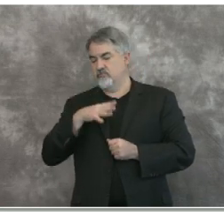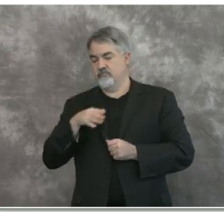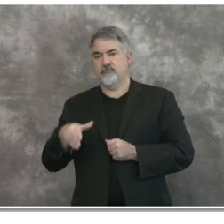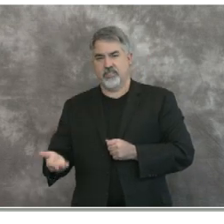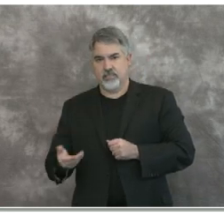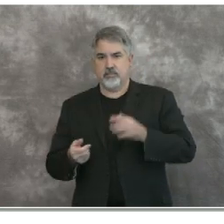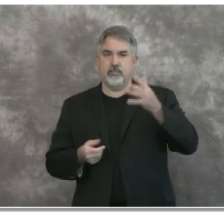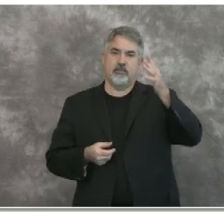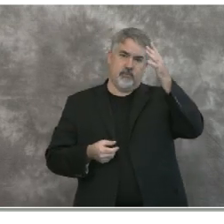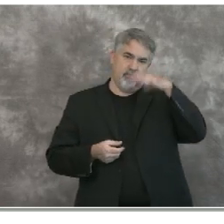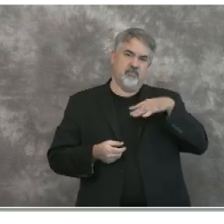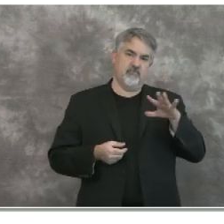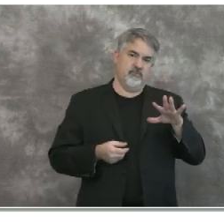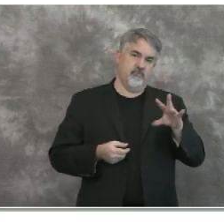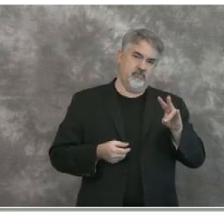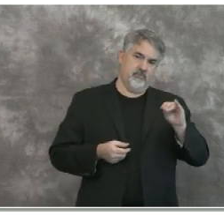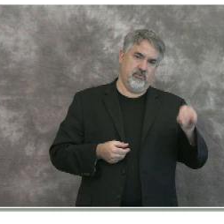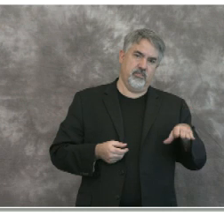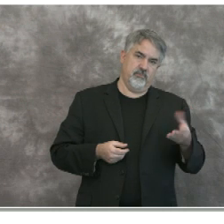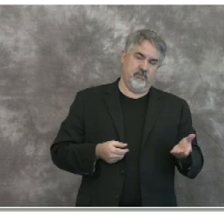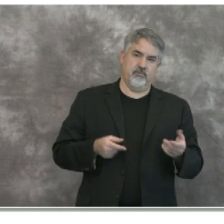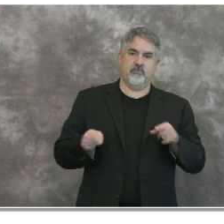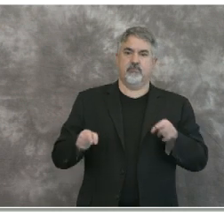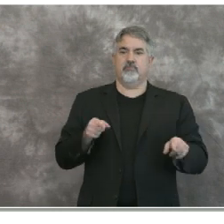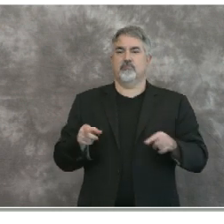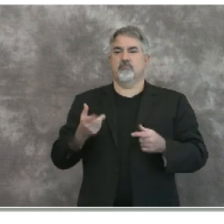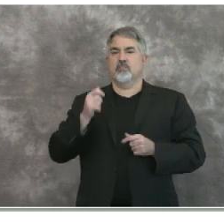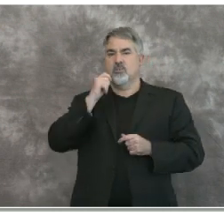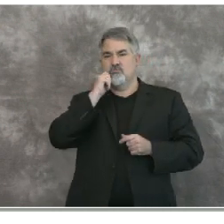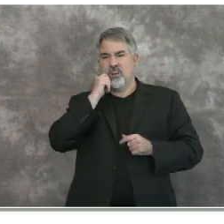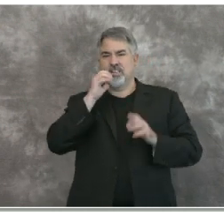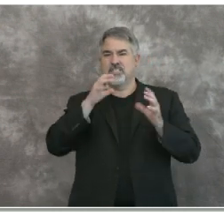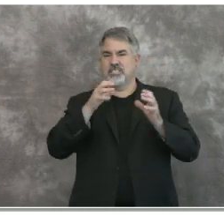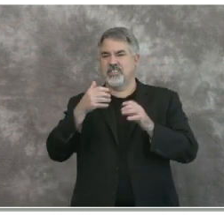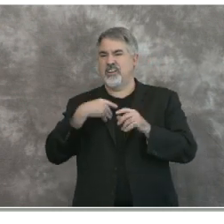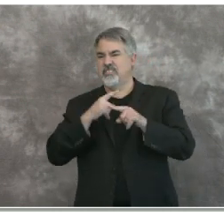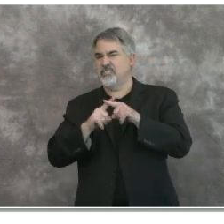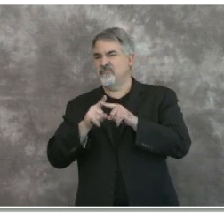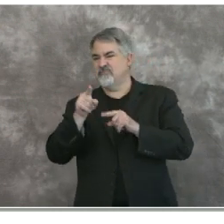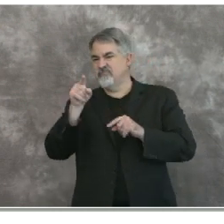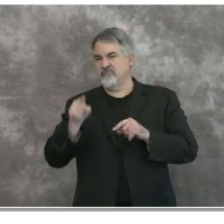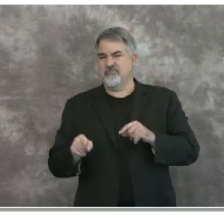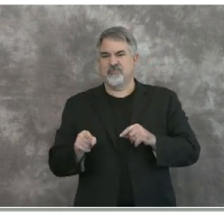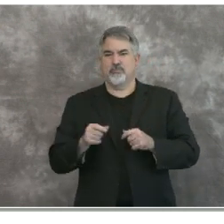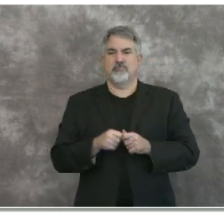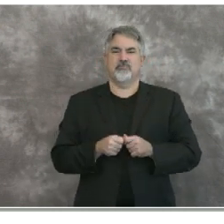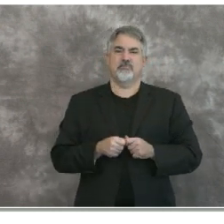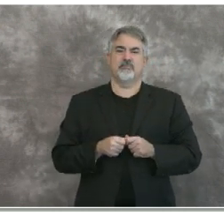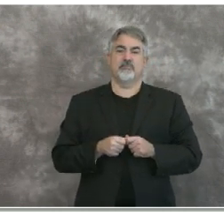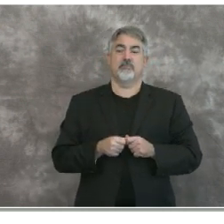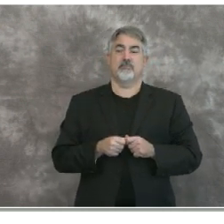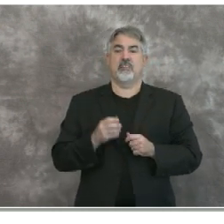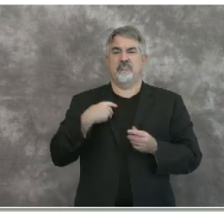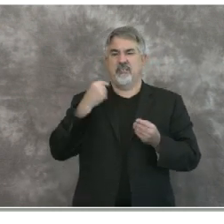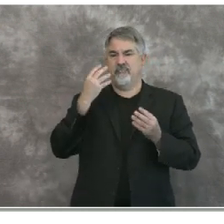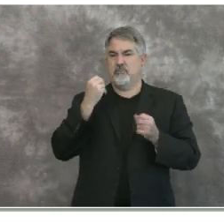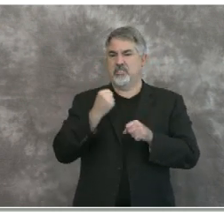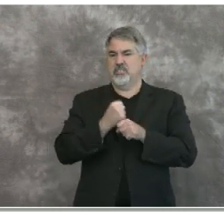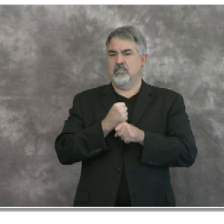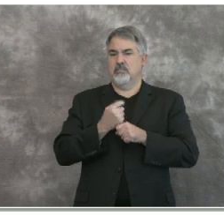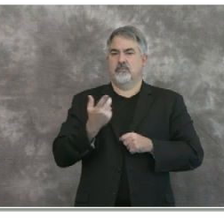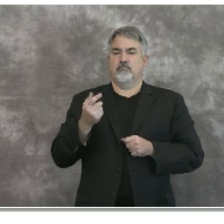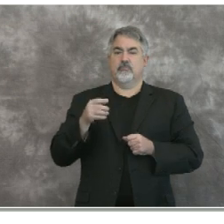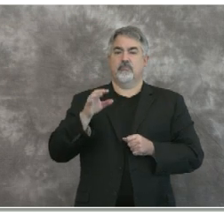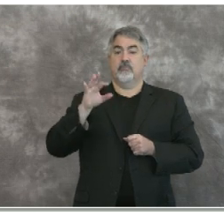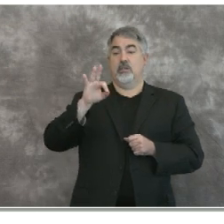were males, and regarding the race and ethnicity, We have that data for 91%